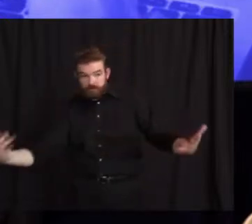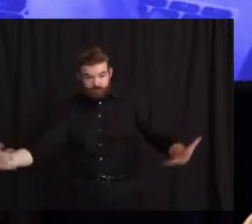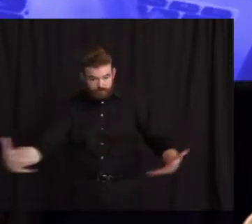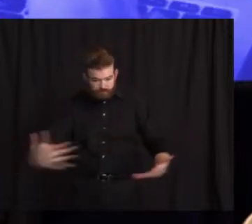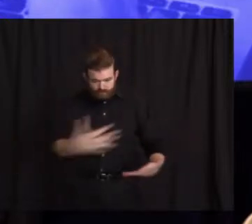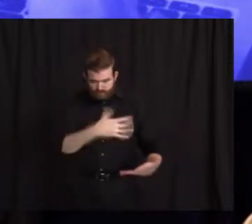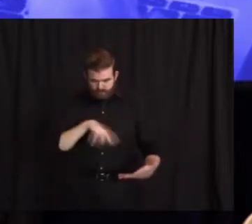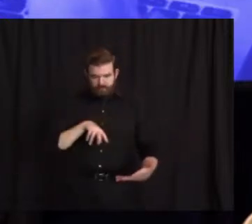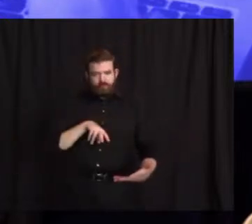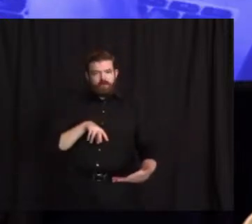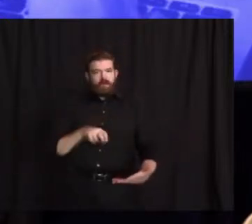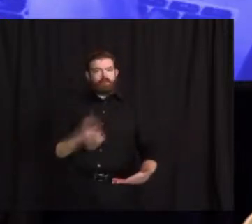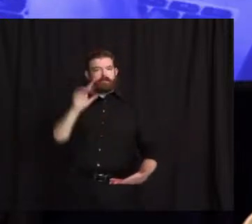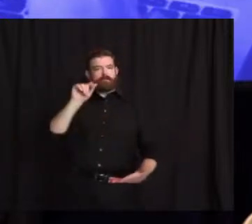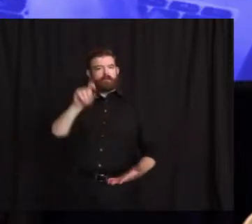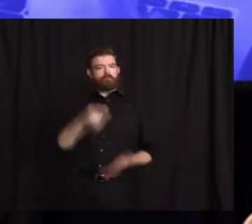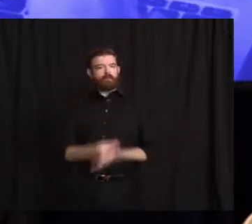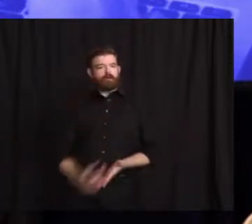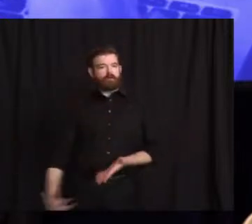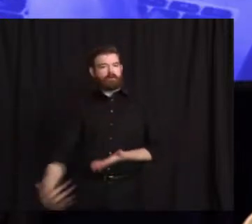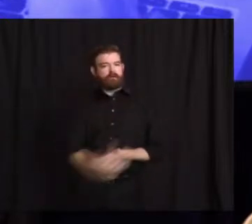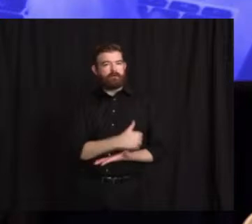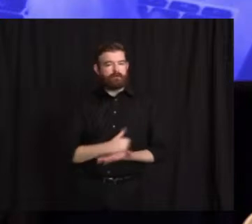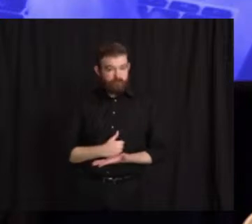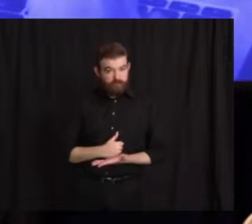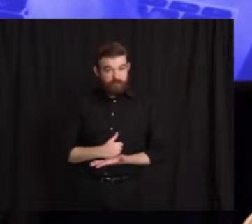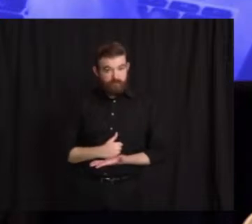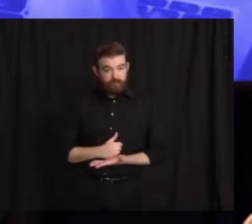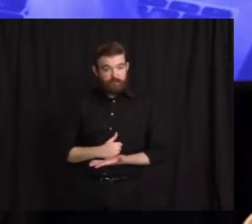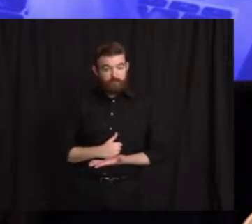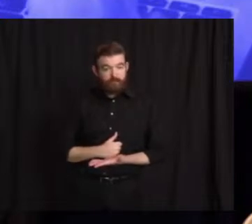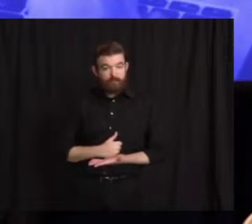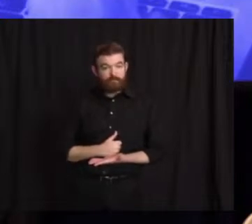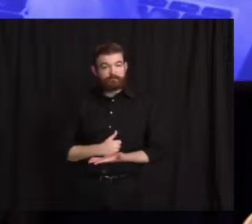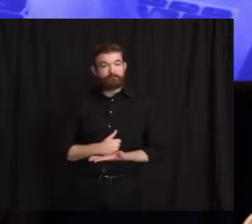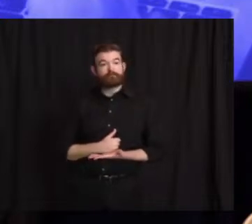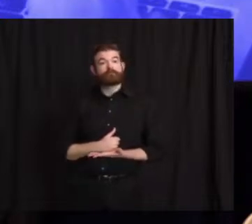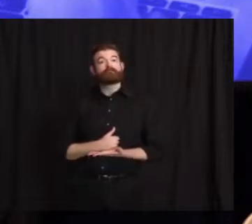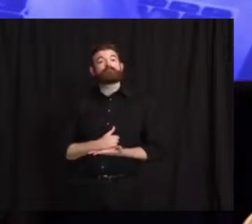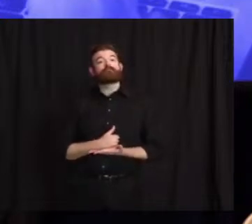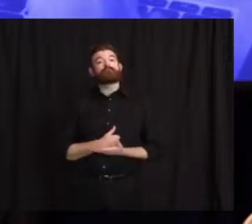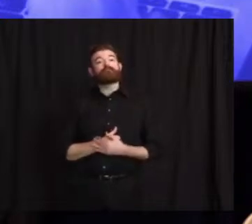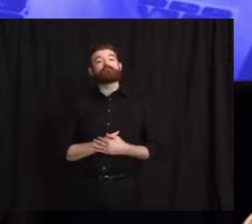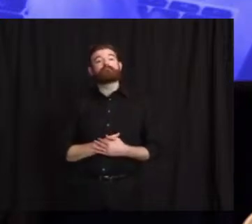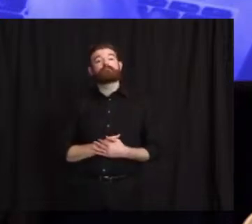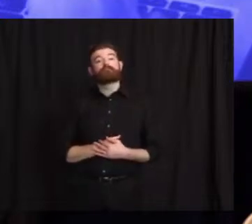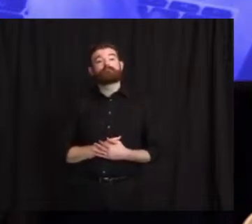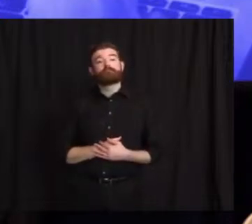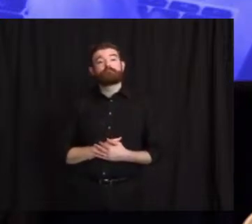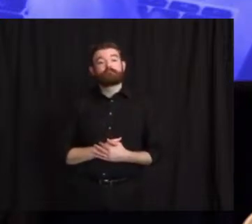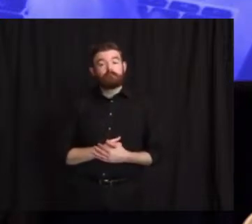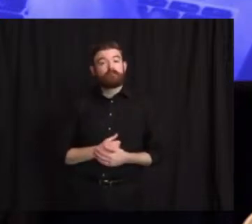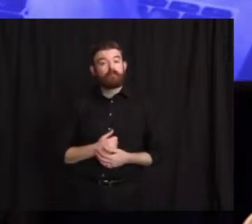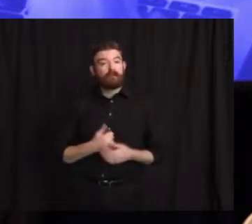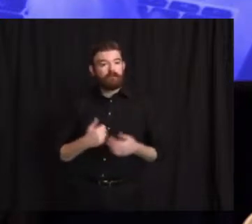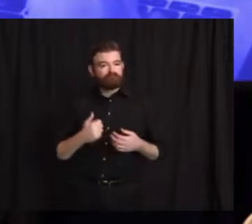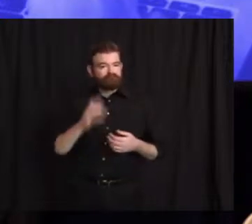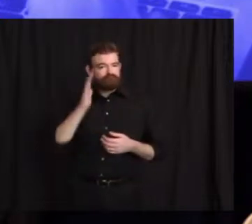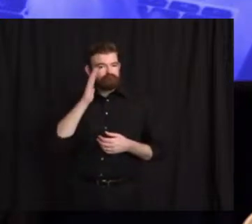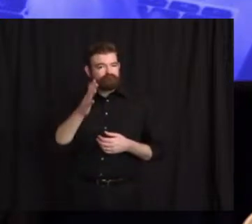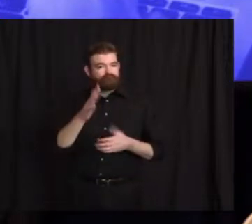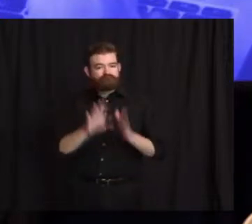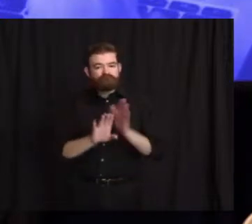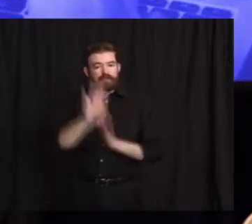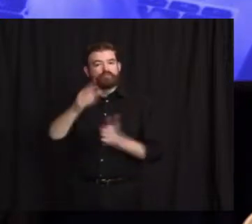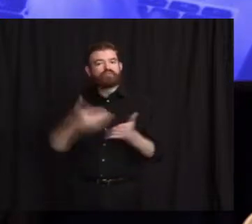challenges that lie ahead in the development and passage of the next budget for fiscal year 21. But I have no doubt we'll get